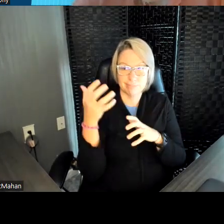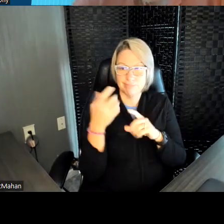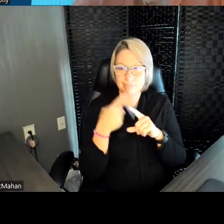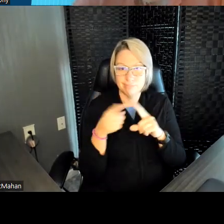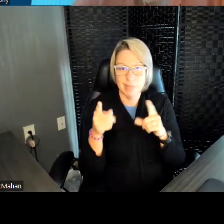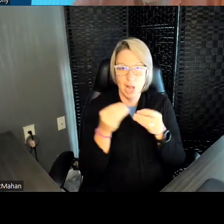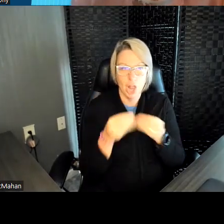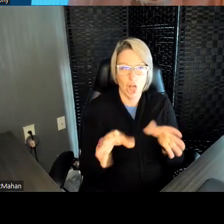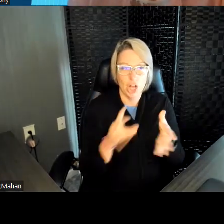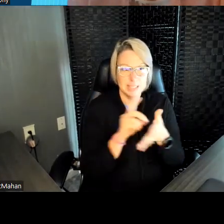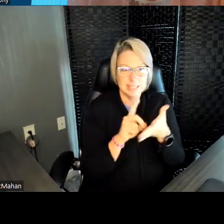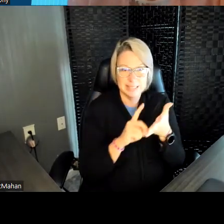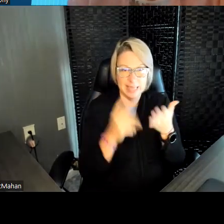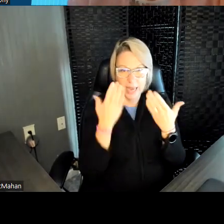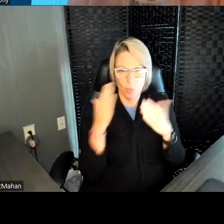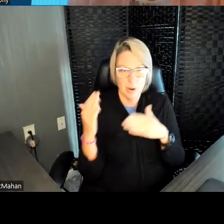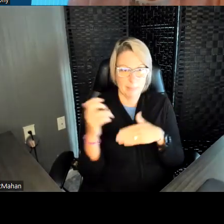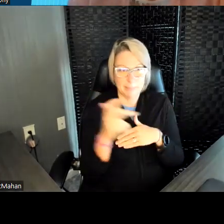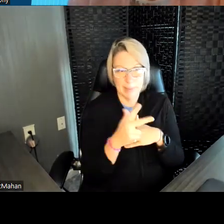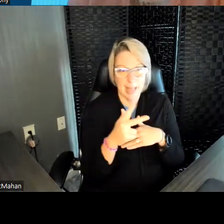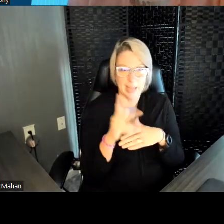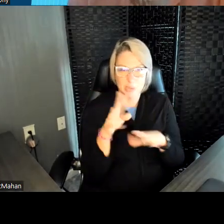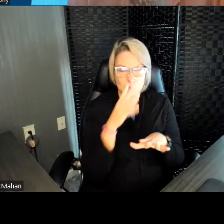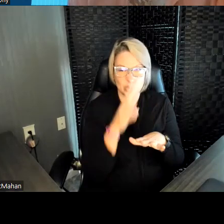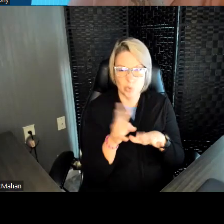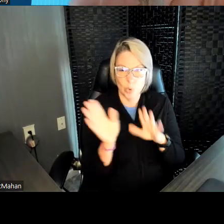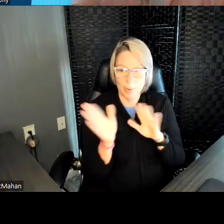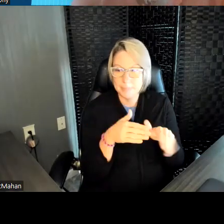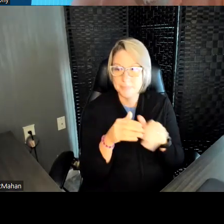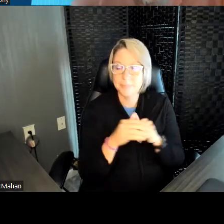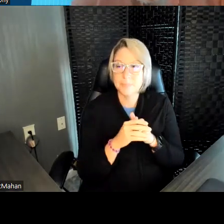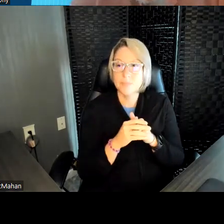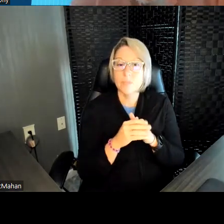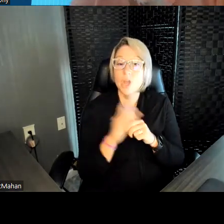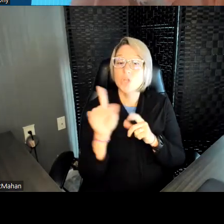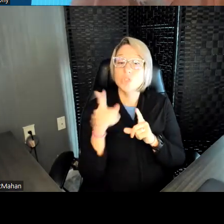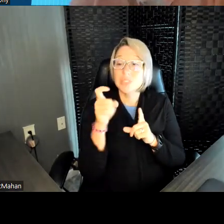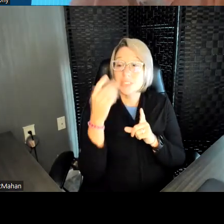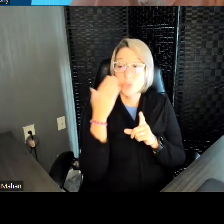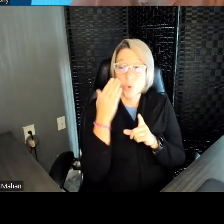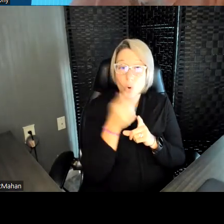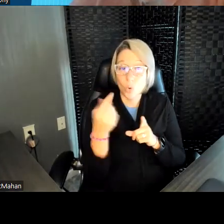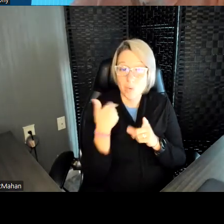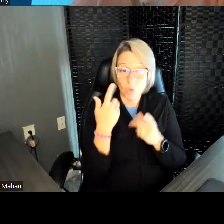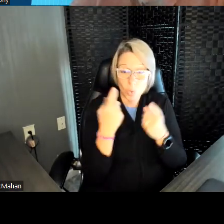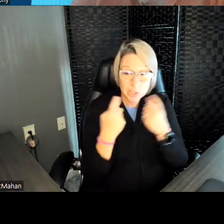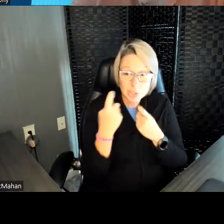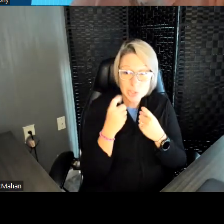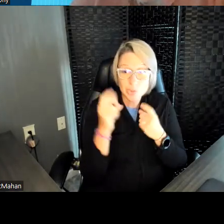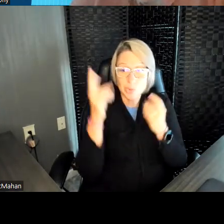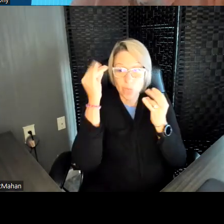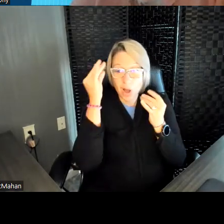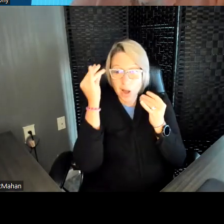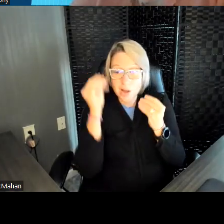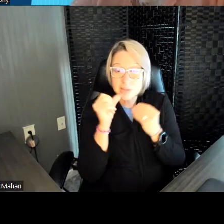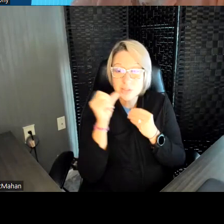design and I don't know how to get it back. So we'll just ignore that one. So I just need to know if you have any questions or thoughts from yesterday,